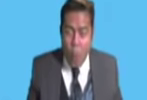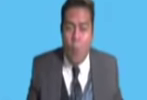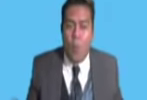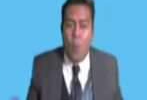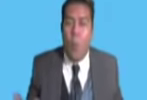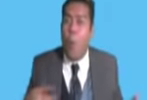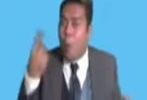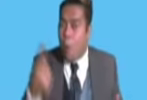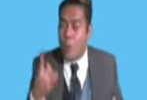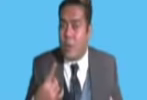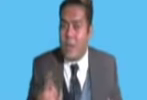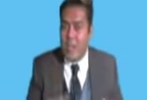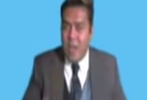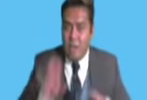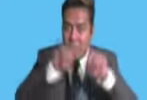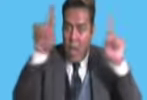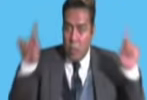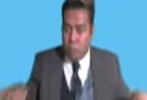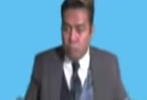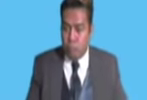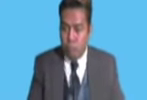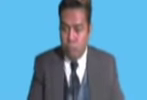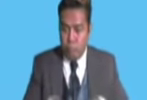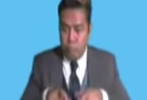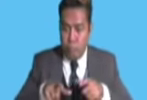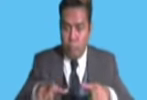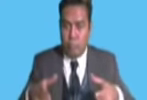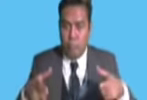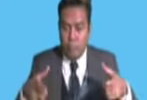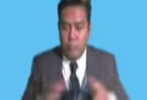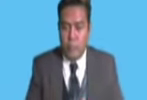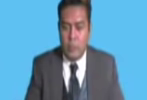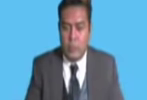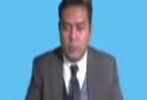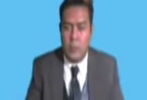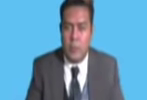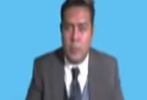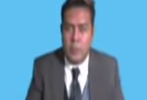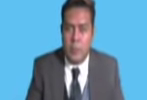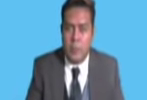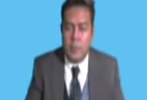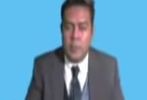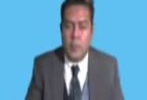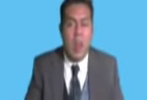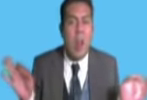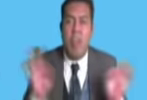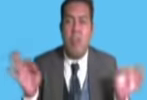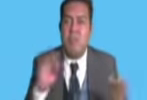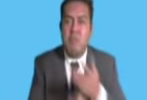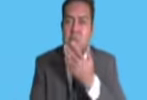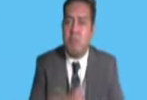As of now, only a signpost is standing on that designated area. Nothing else has